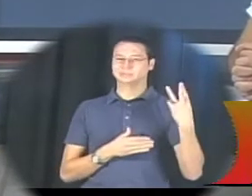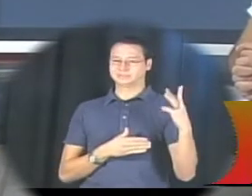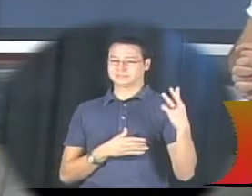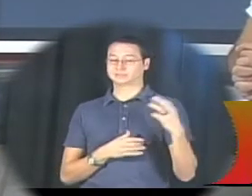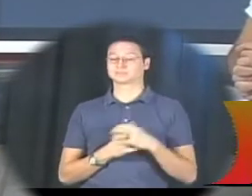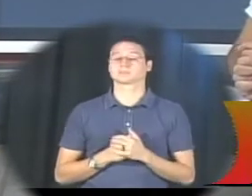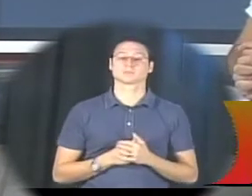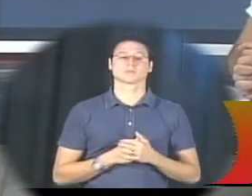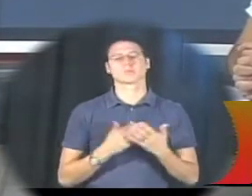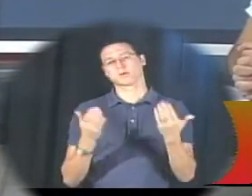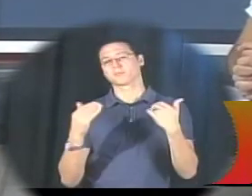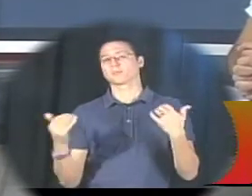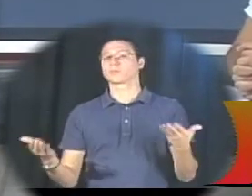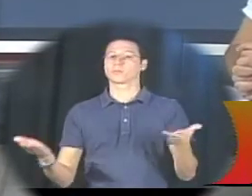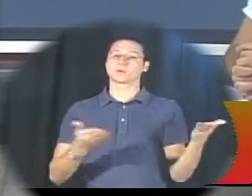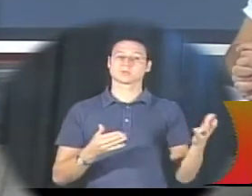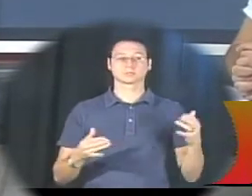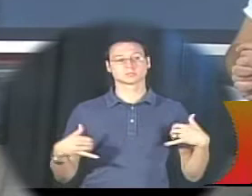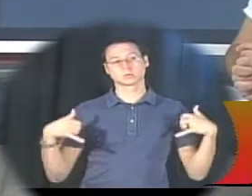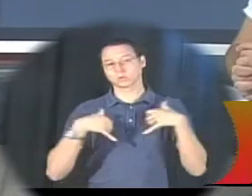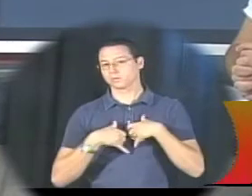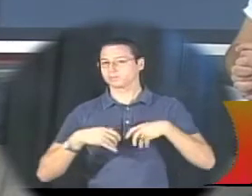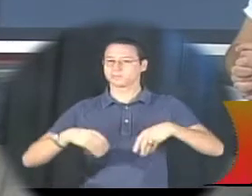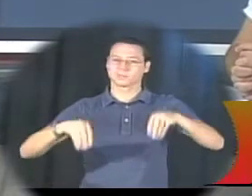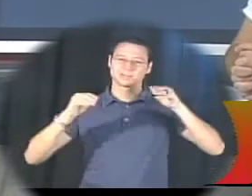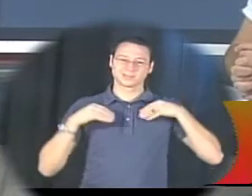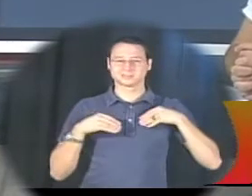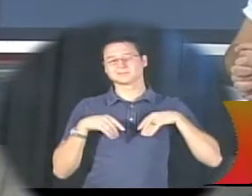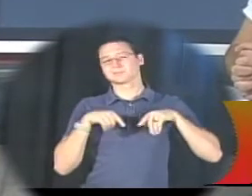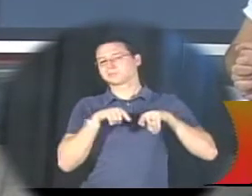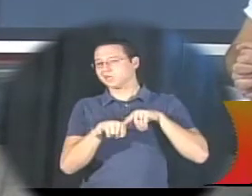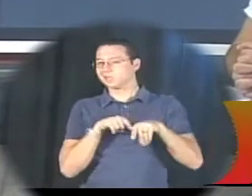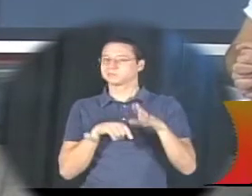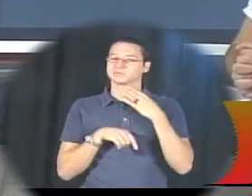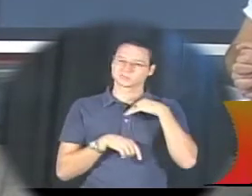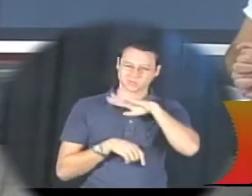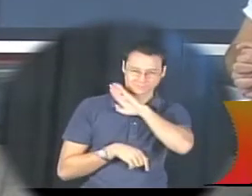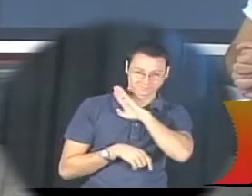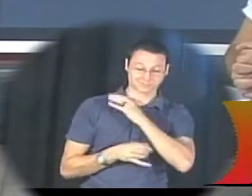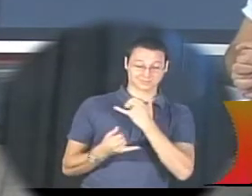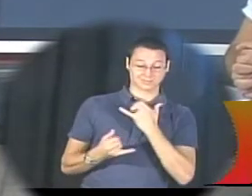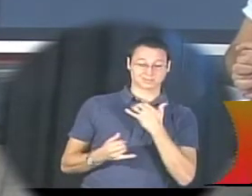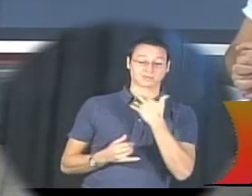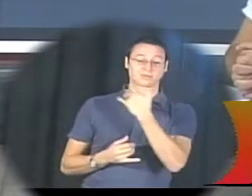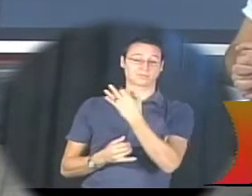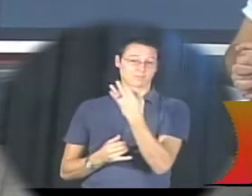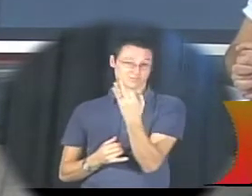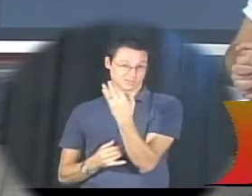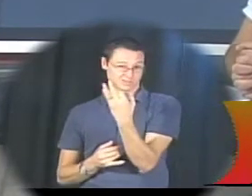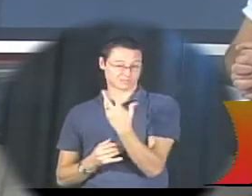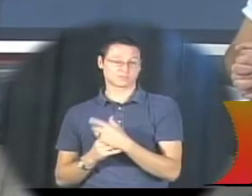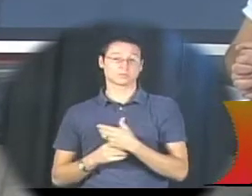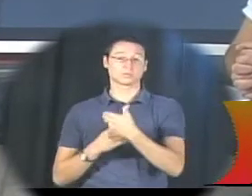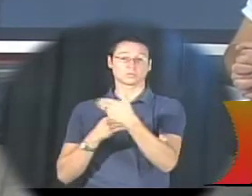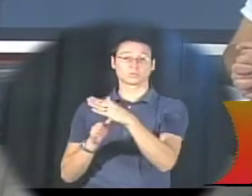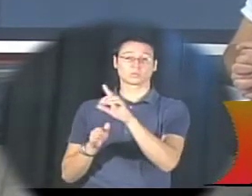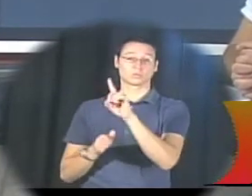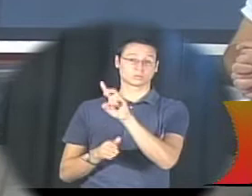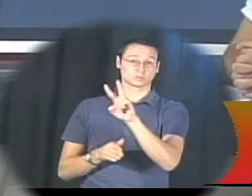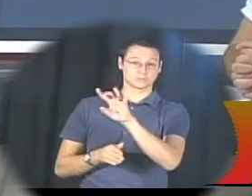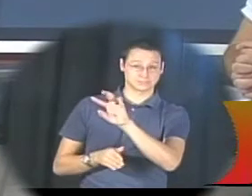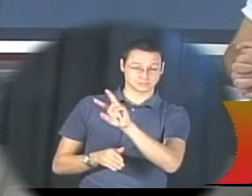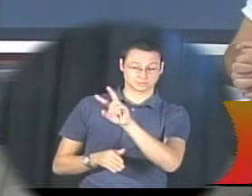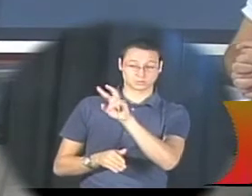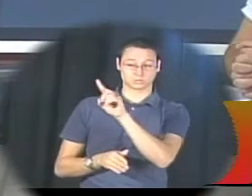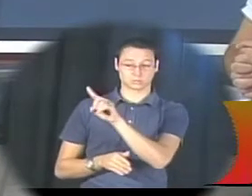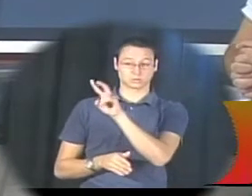donated, like jackets, blankets, socks, and scarves, from today through Friday to rooms 128, 230,